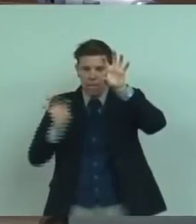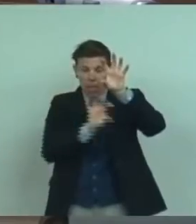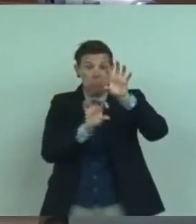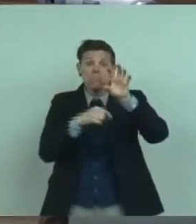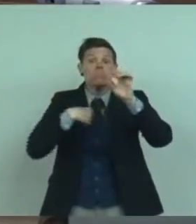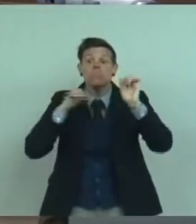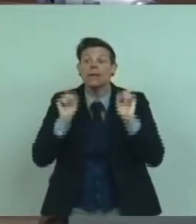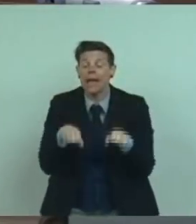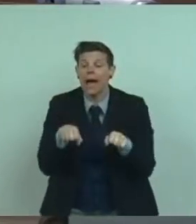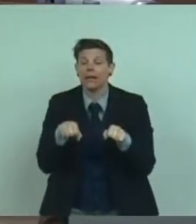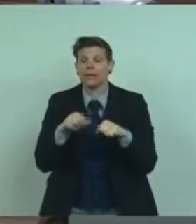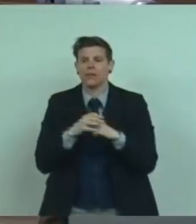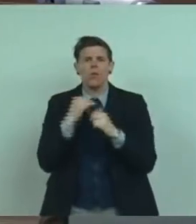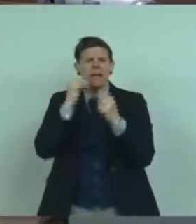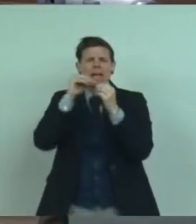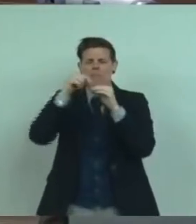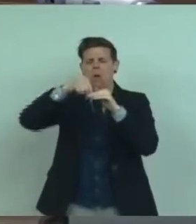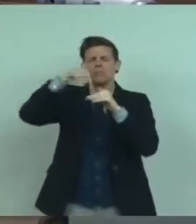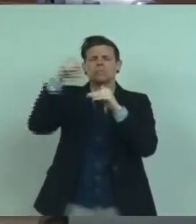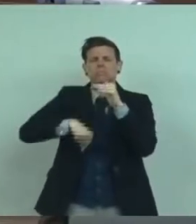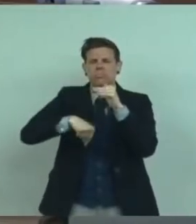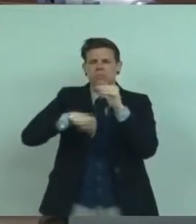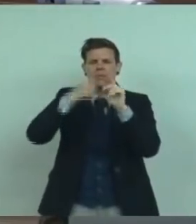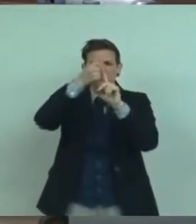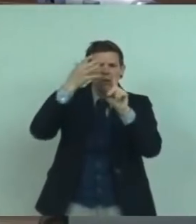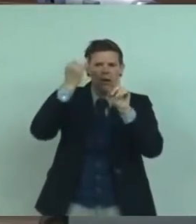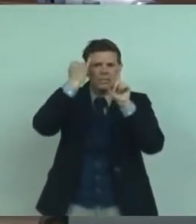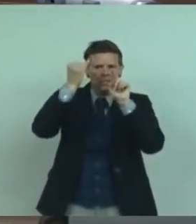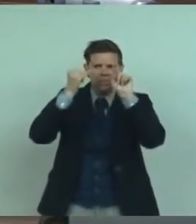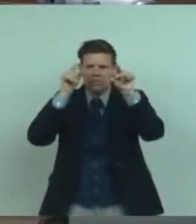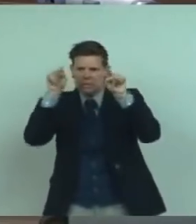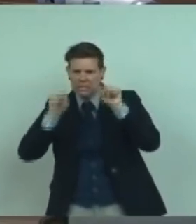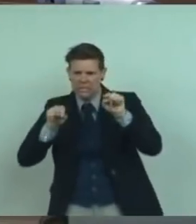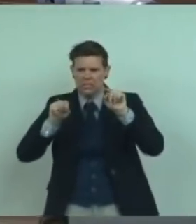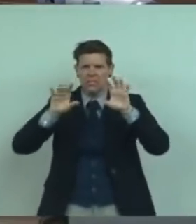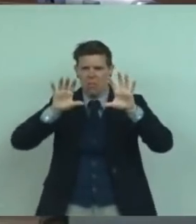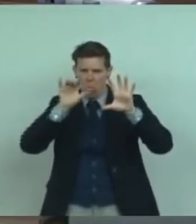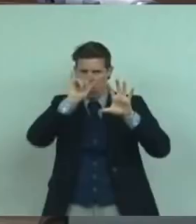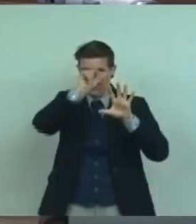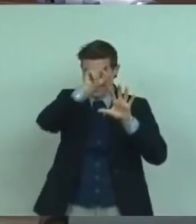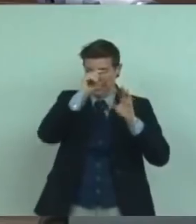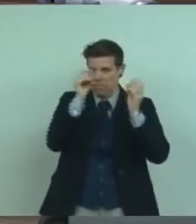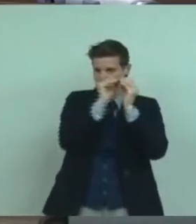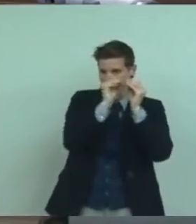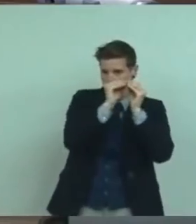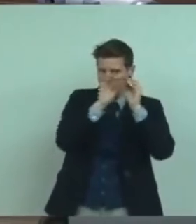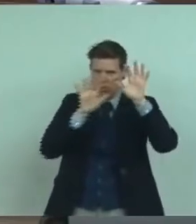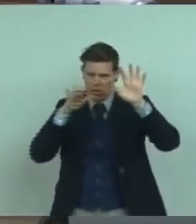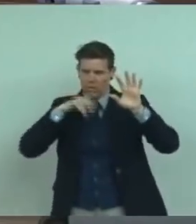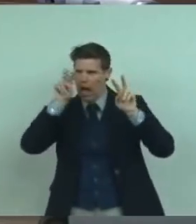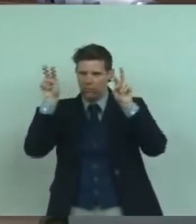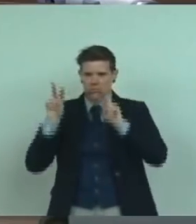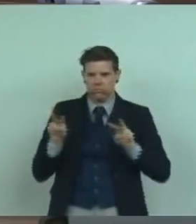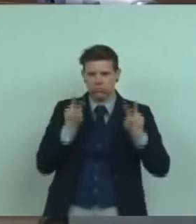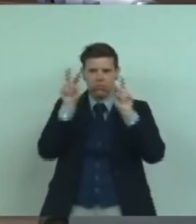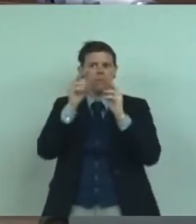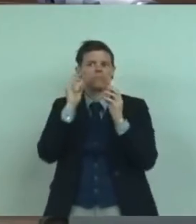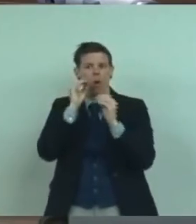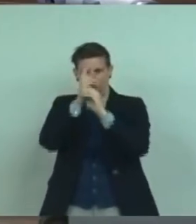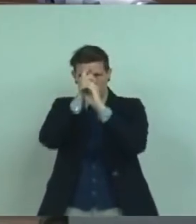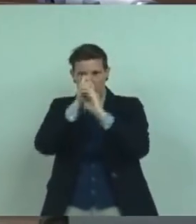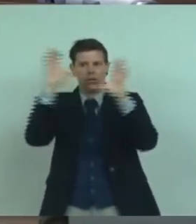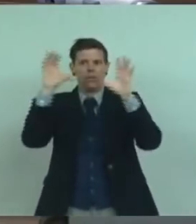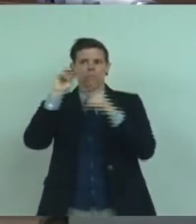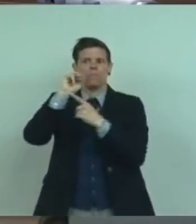it working, so that we can kind of diagnose that. Maybe it's giving feedback to a region of the state, maybe it's the governor calling a mayor, but